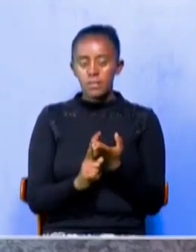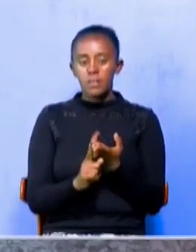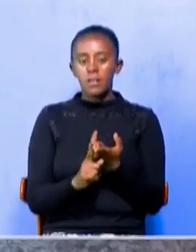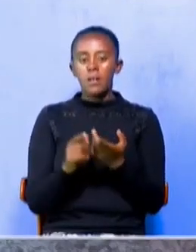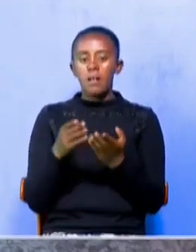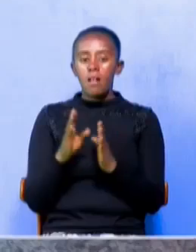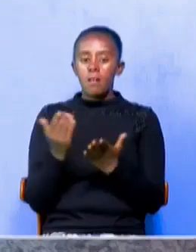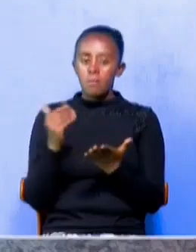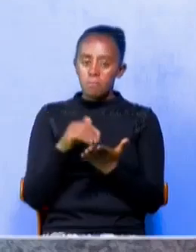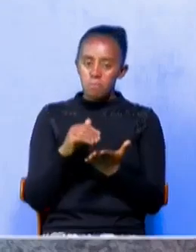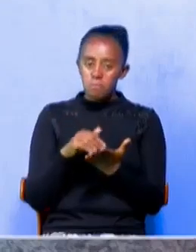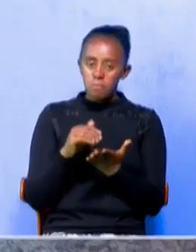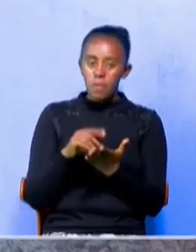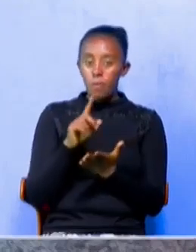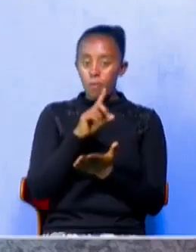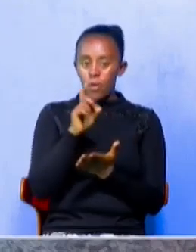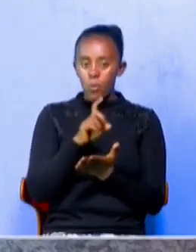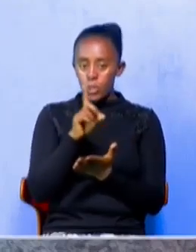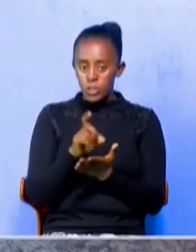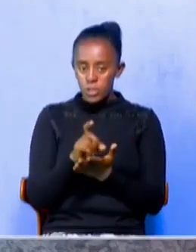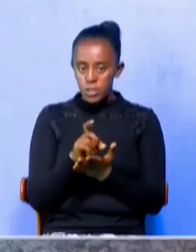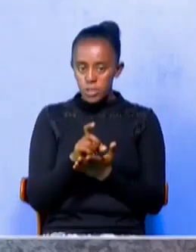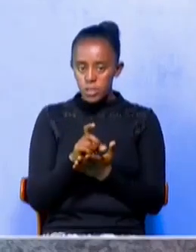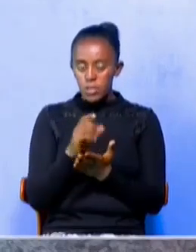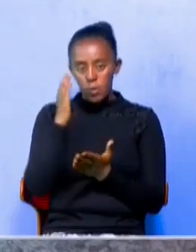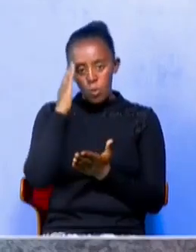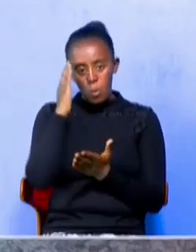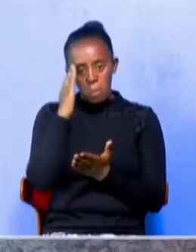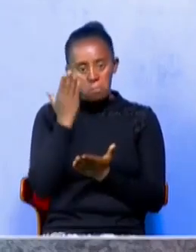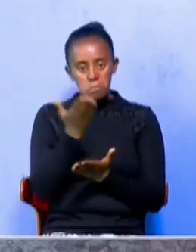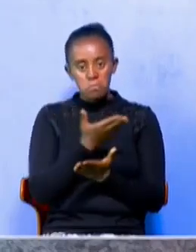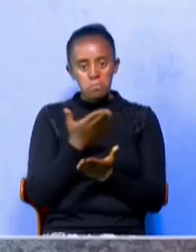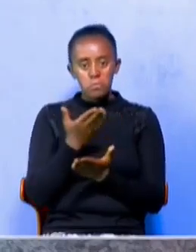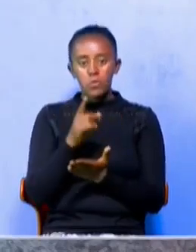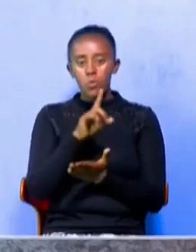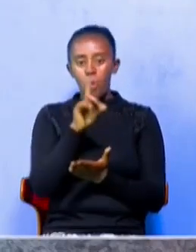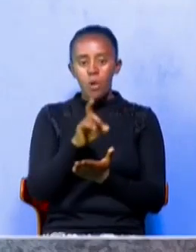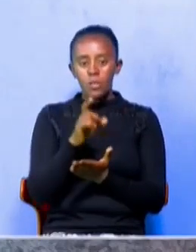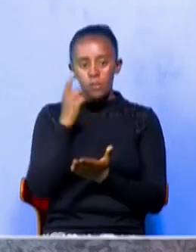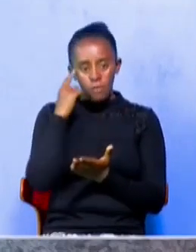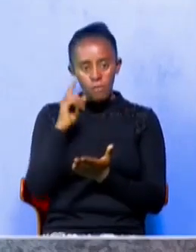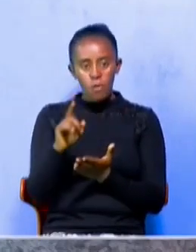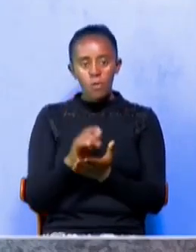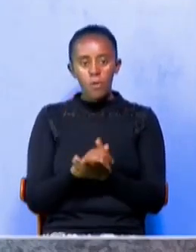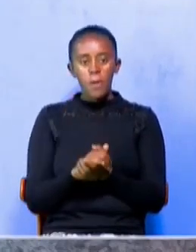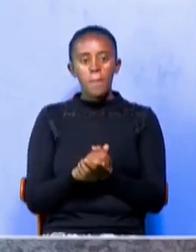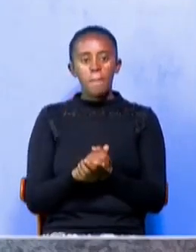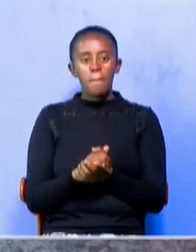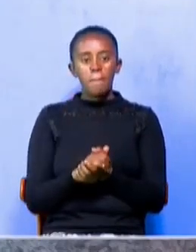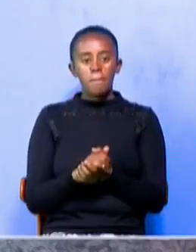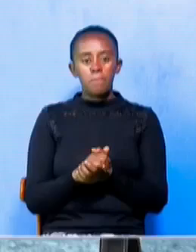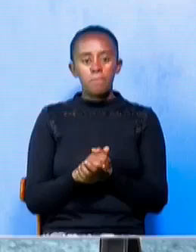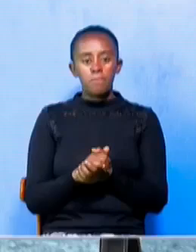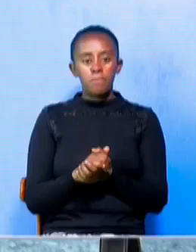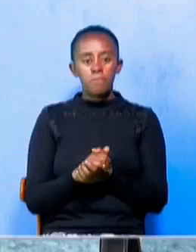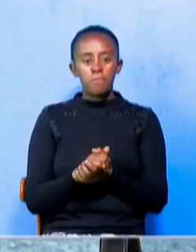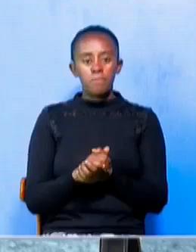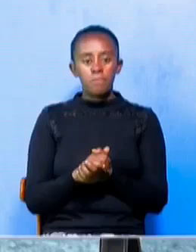Let me repeat some of the questions that are commonly used to ask for question.